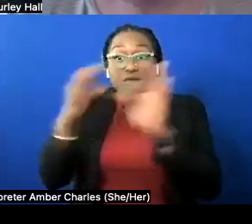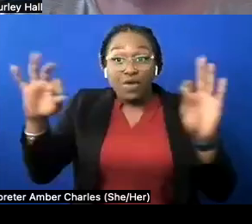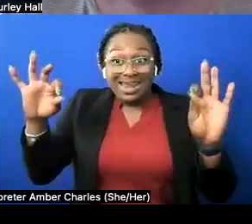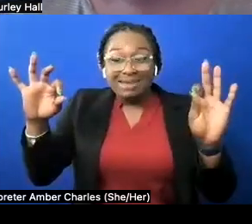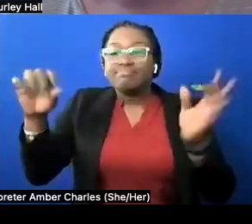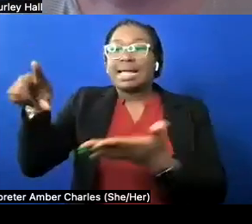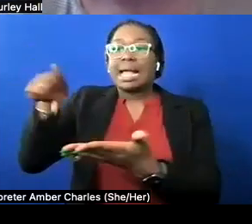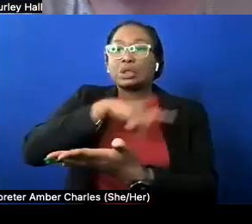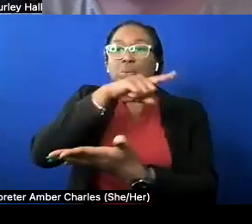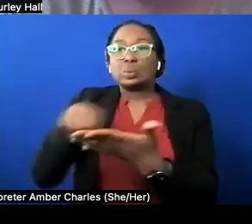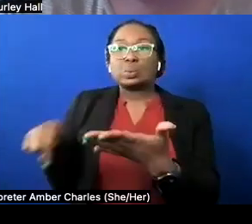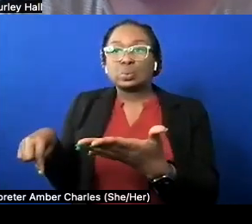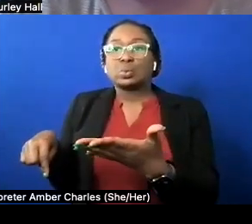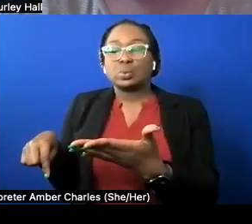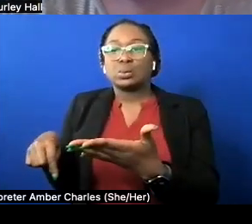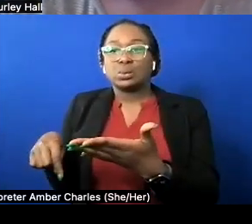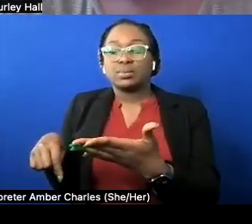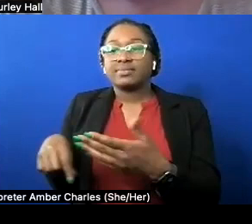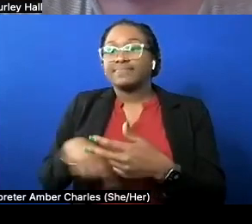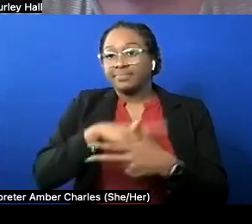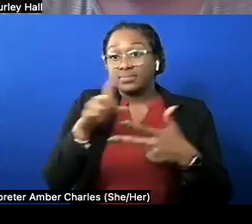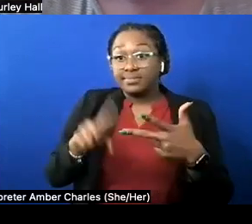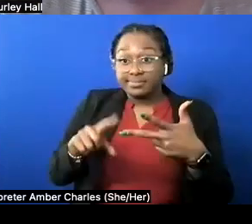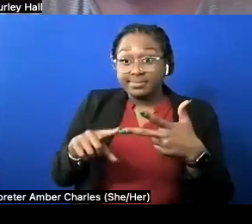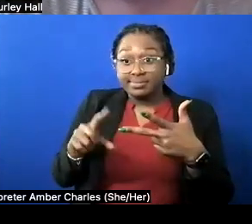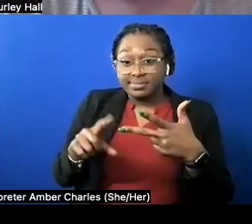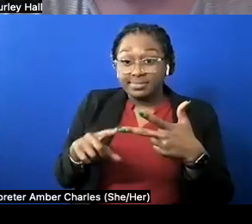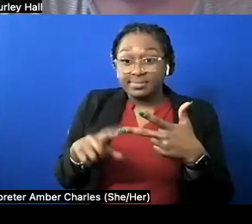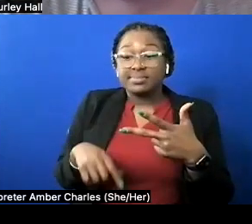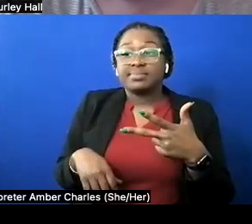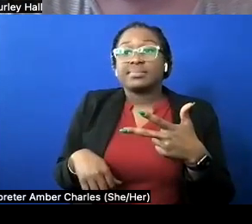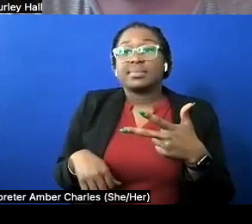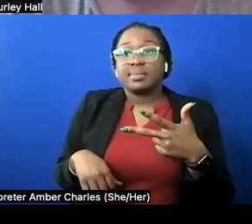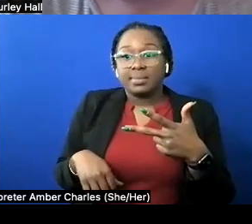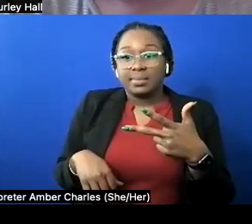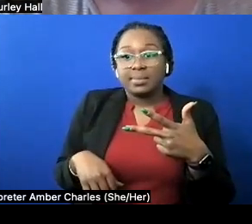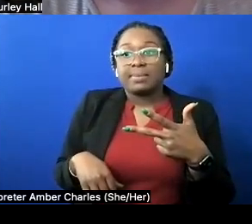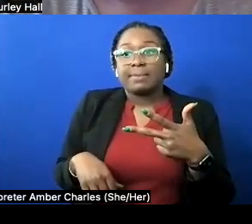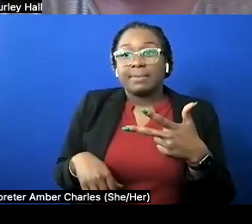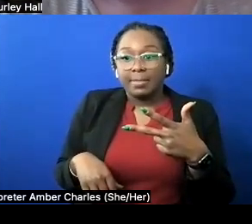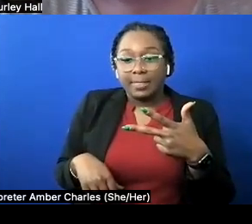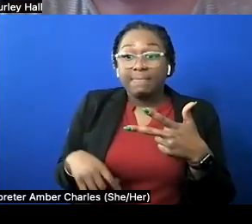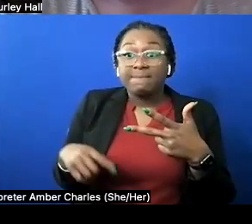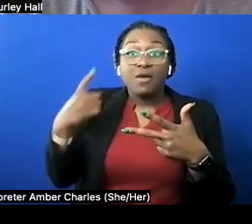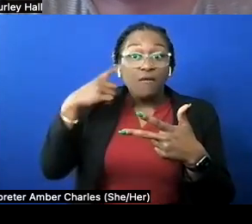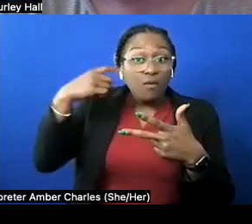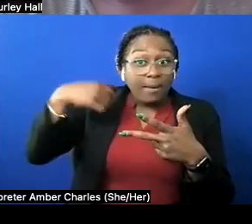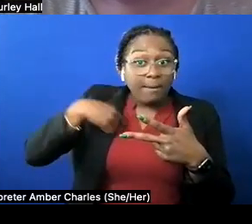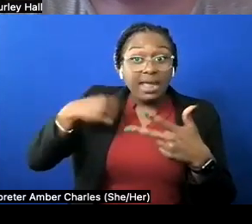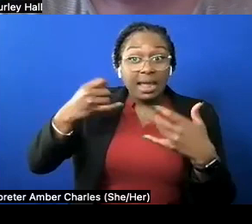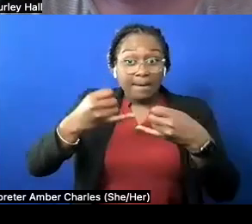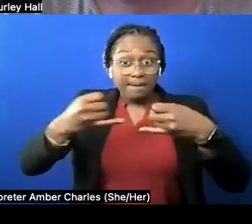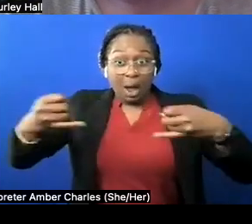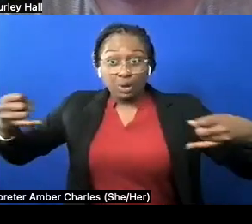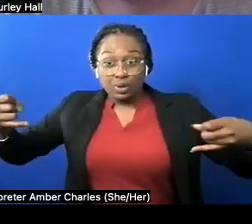And the third one is that to me, boundaries are